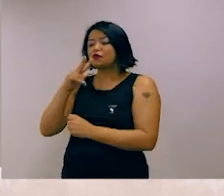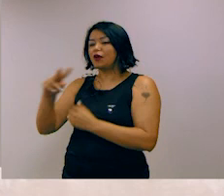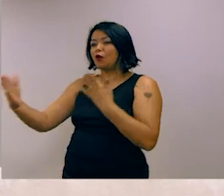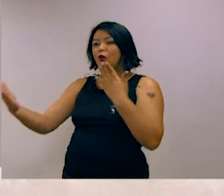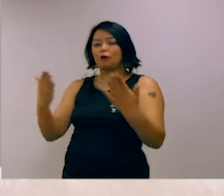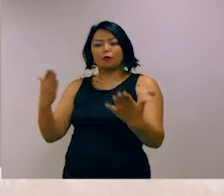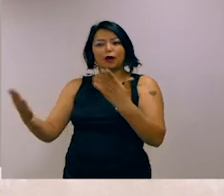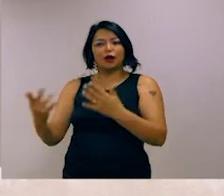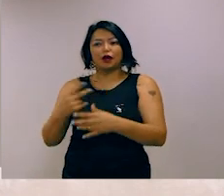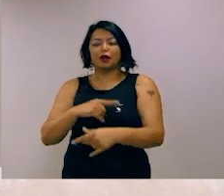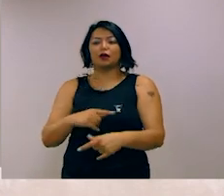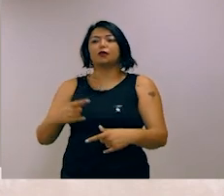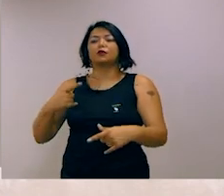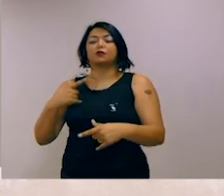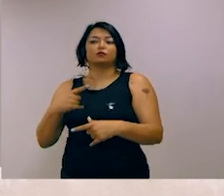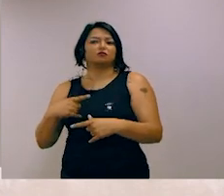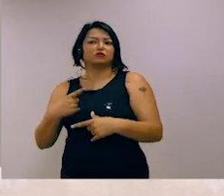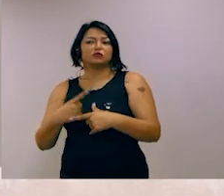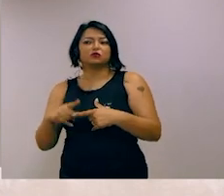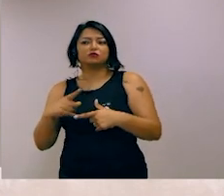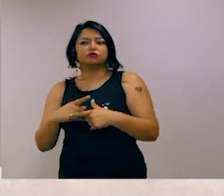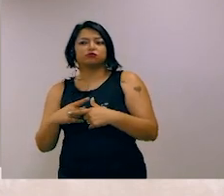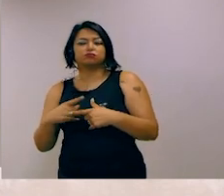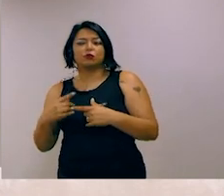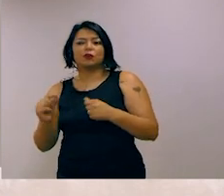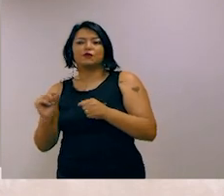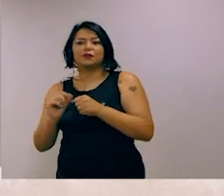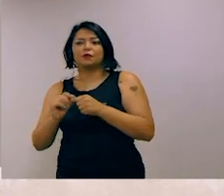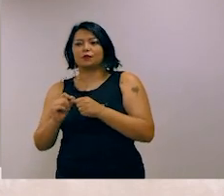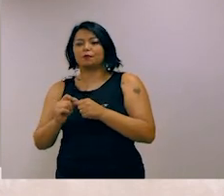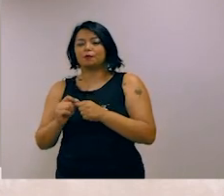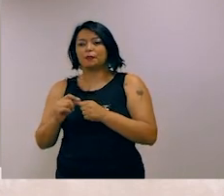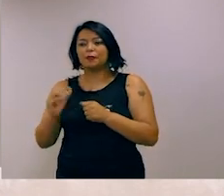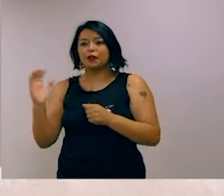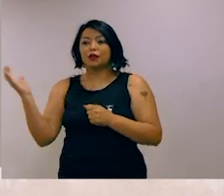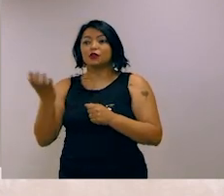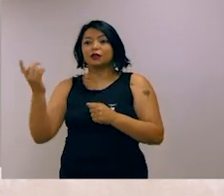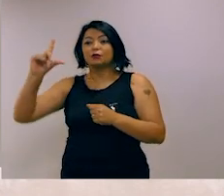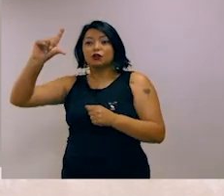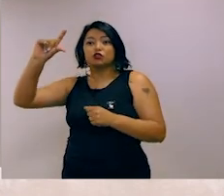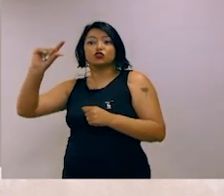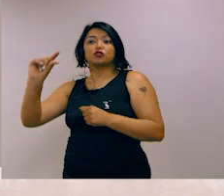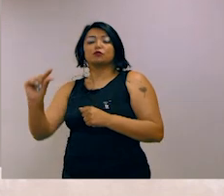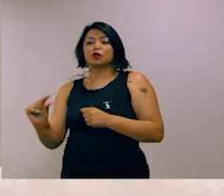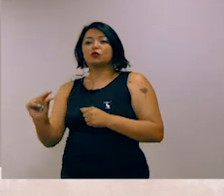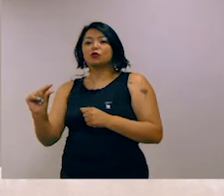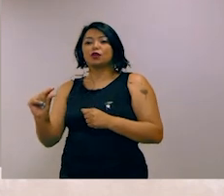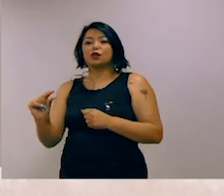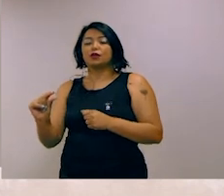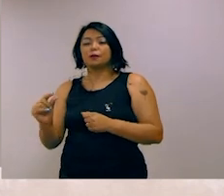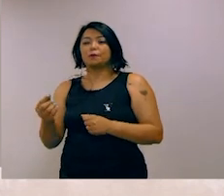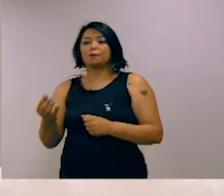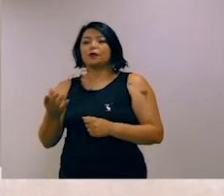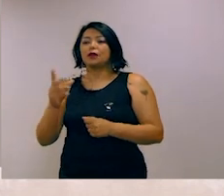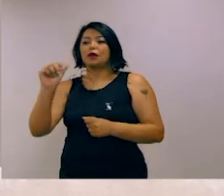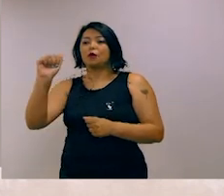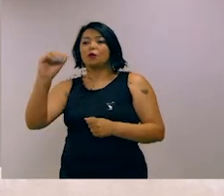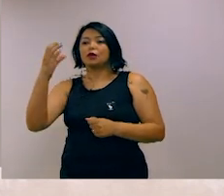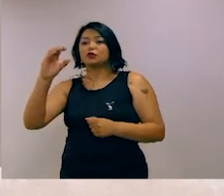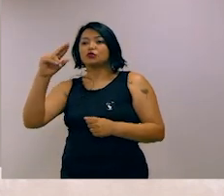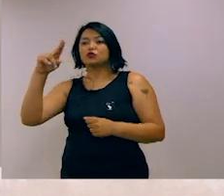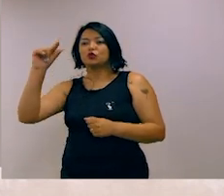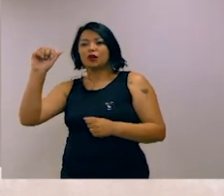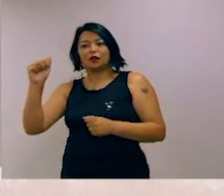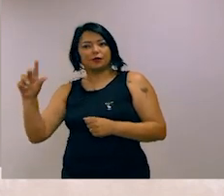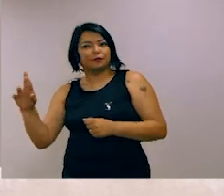is desirable. We want to reduce sugary drink consumption. So for the sake of our example, let's say that two of the treatments actually worked